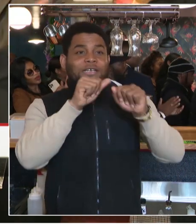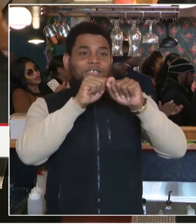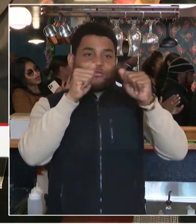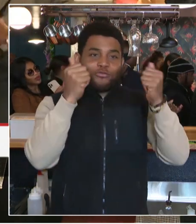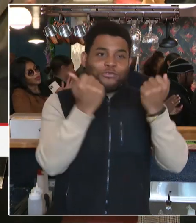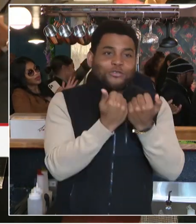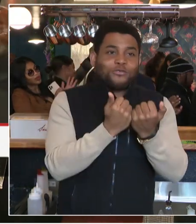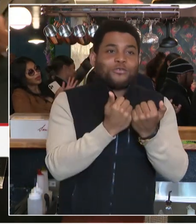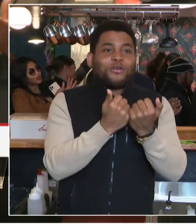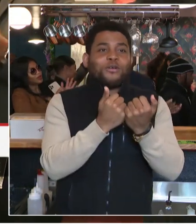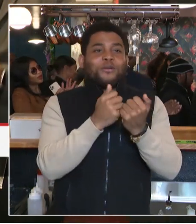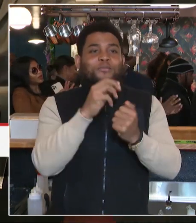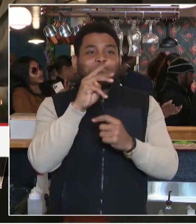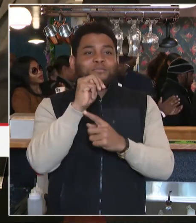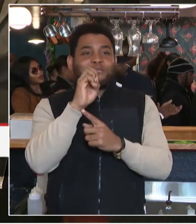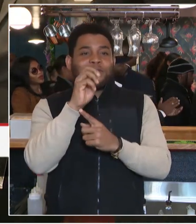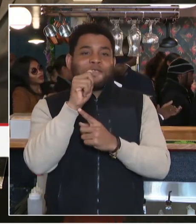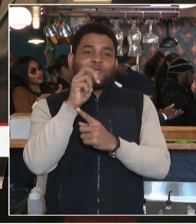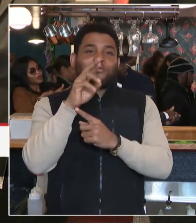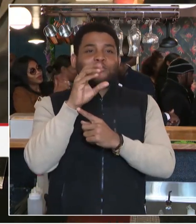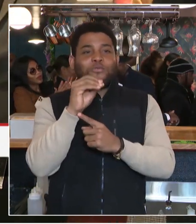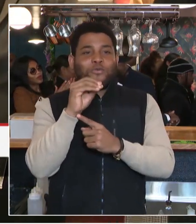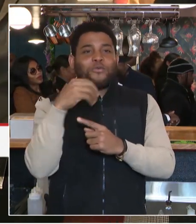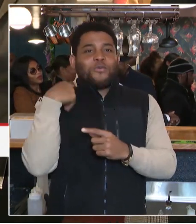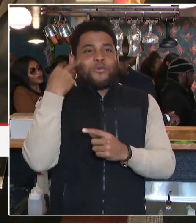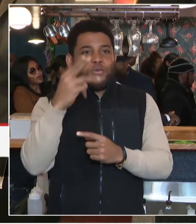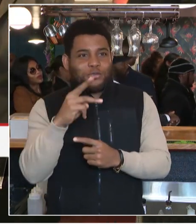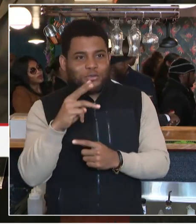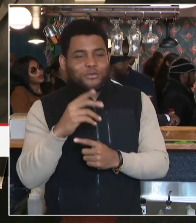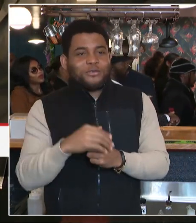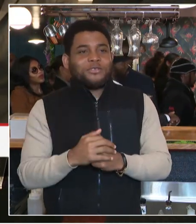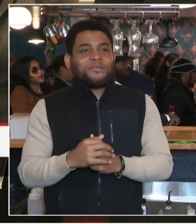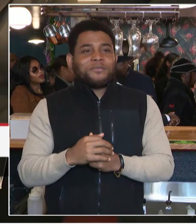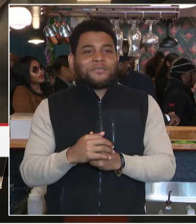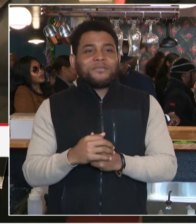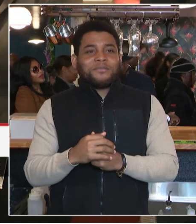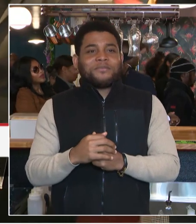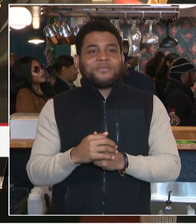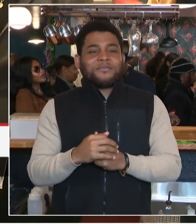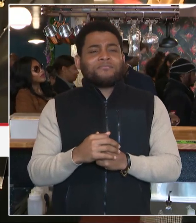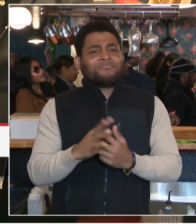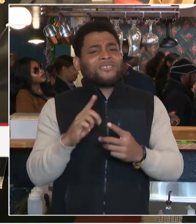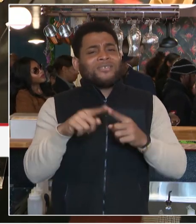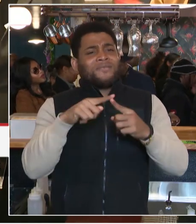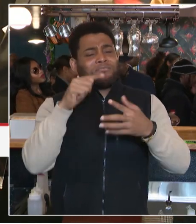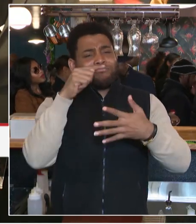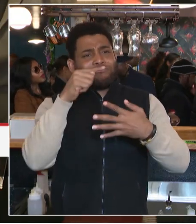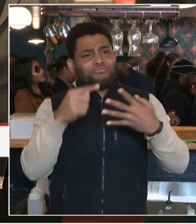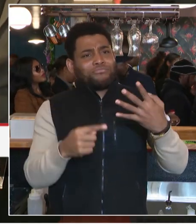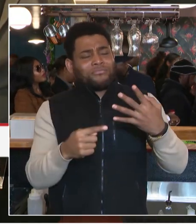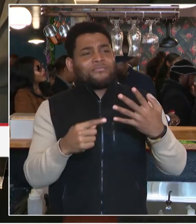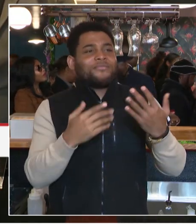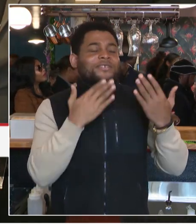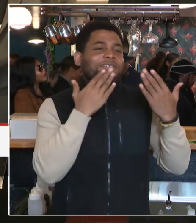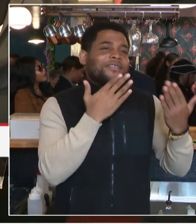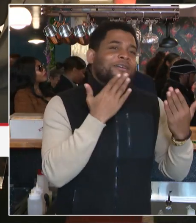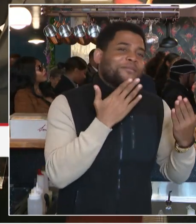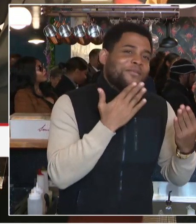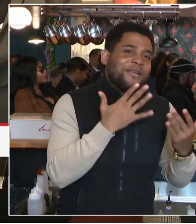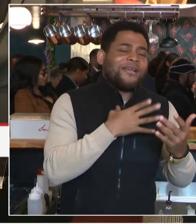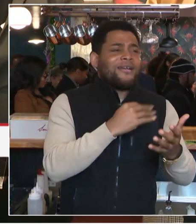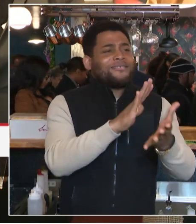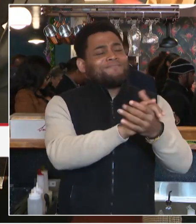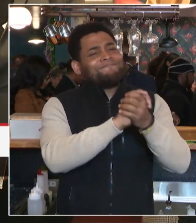of Metropolitan Washington. So with that, once again, congratulations to Miss